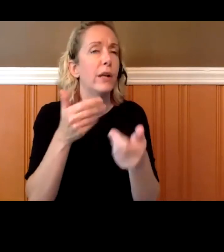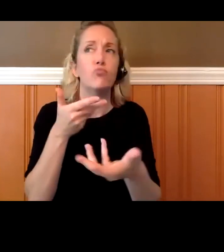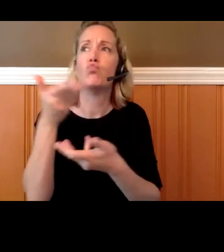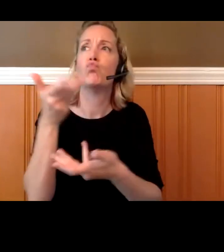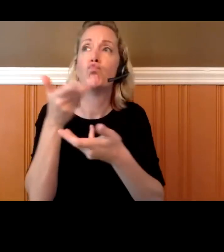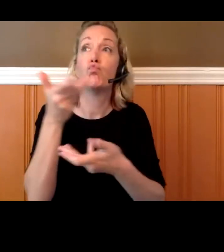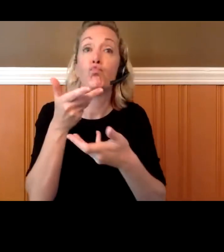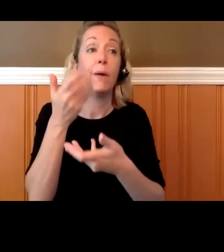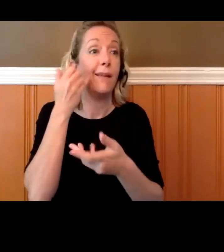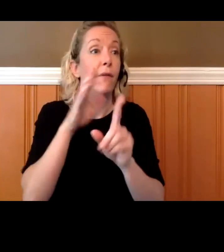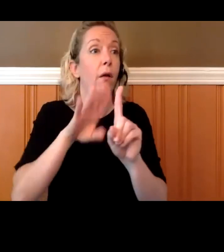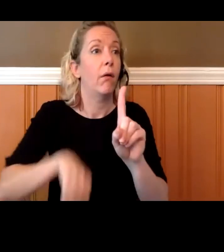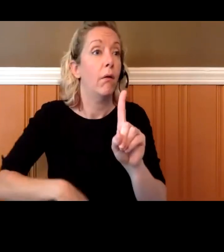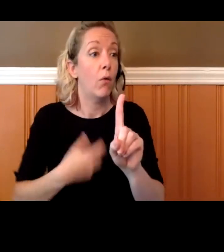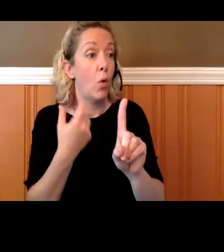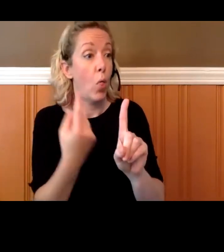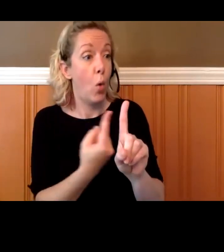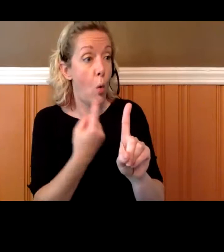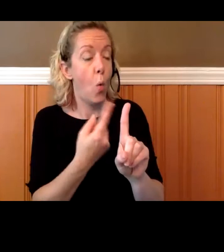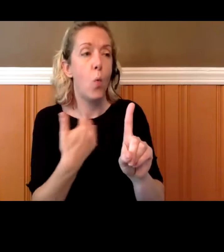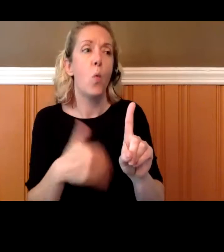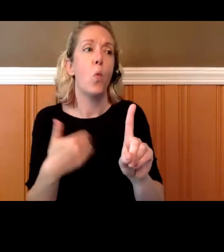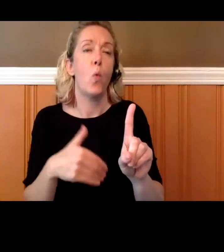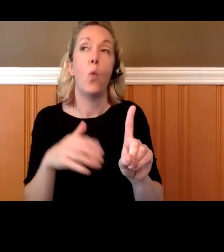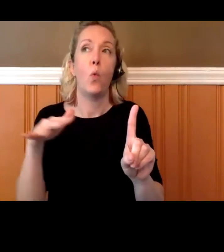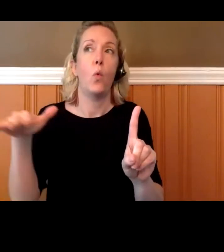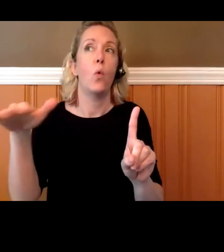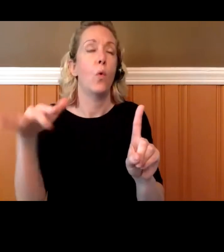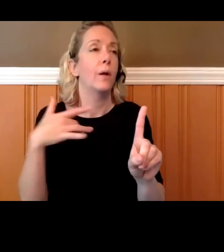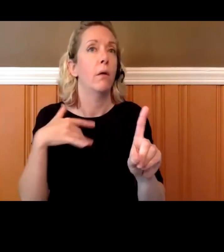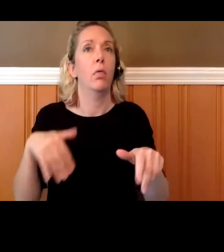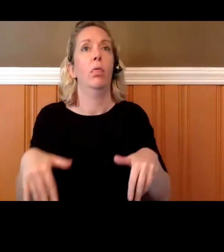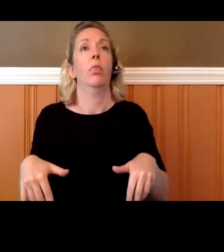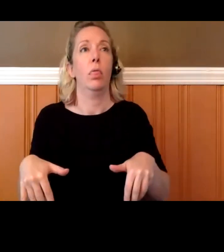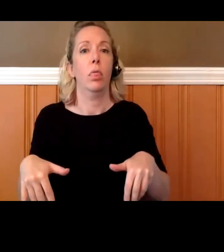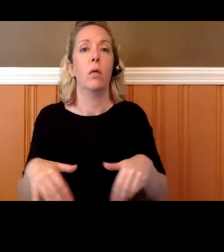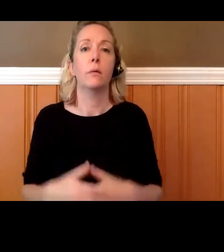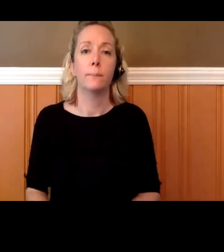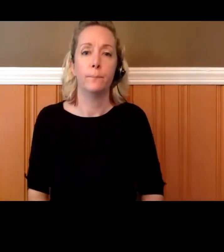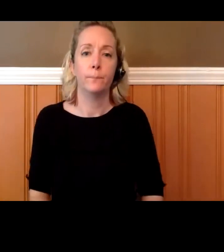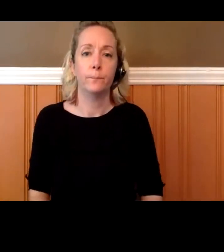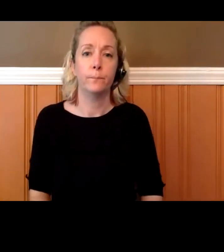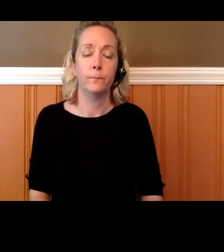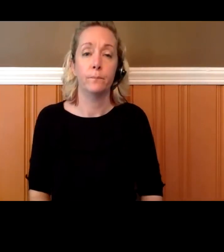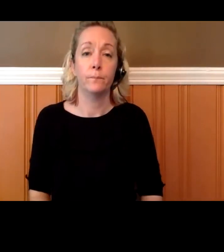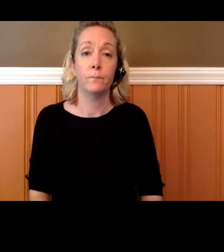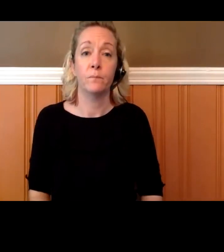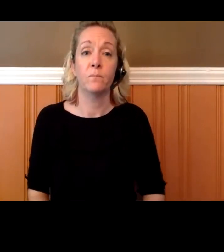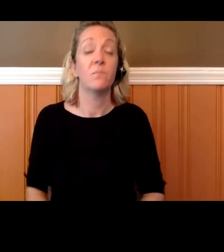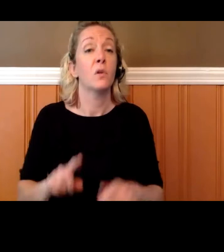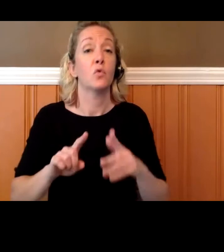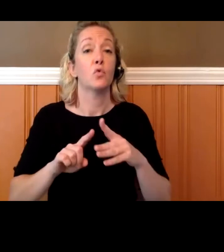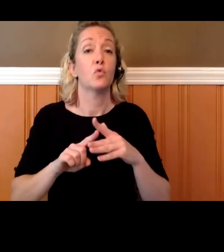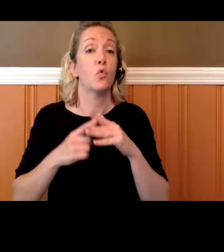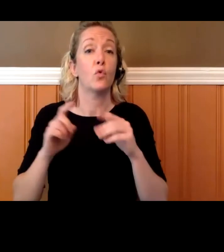that things aren't like that when they're out on their own. So I don't think it's ever too early to teach them